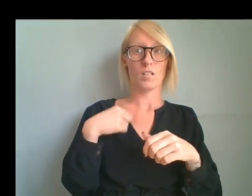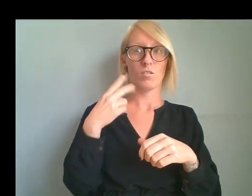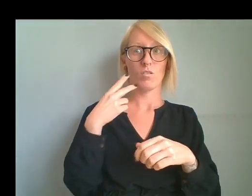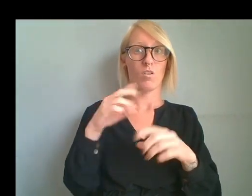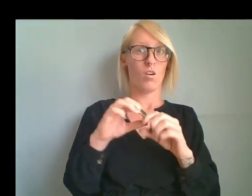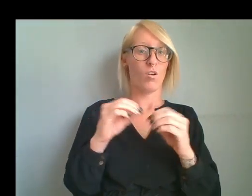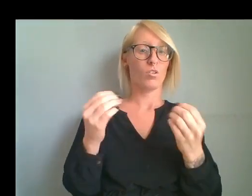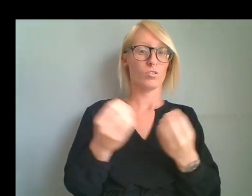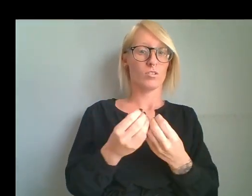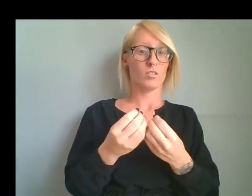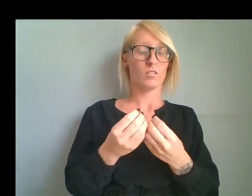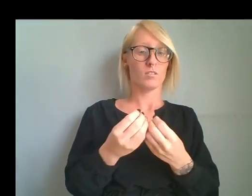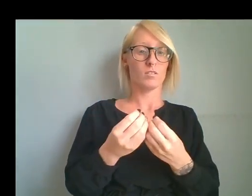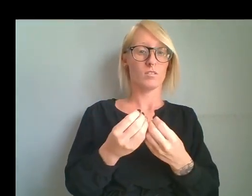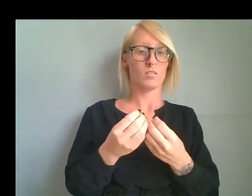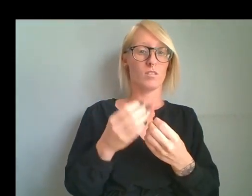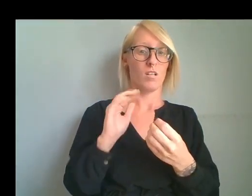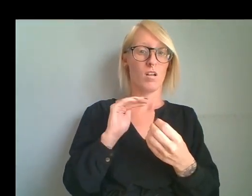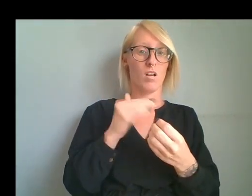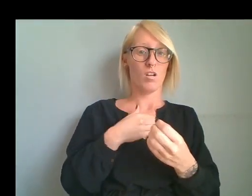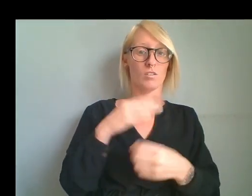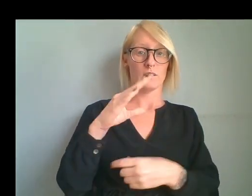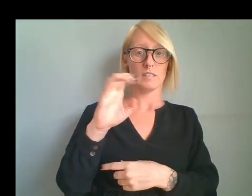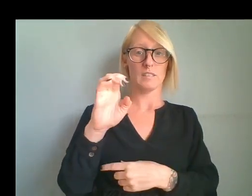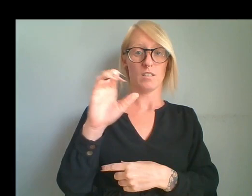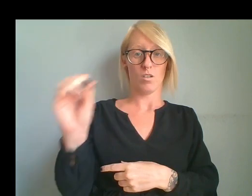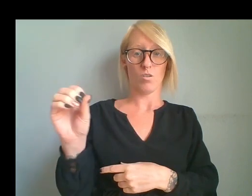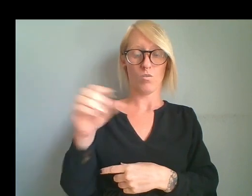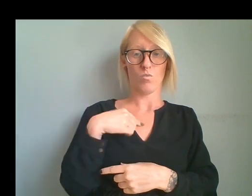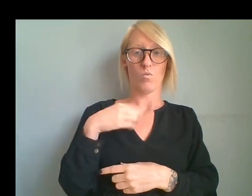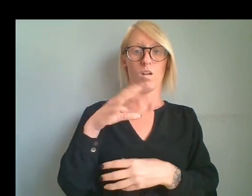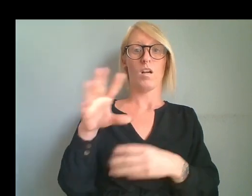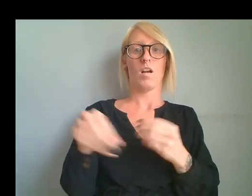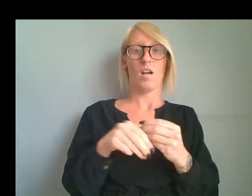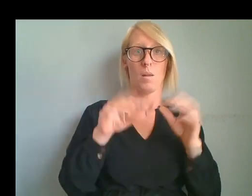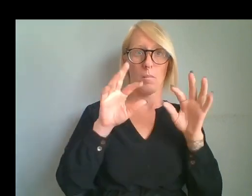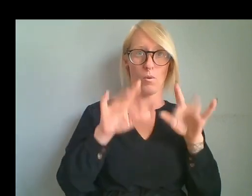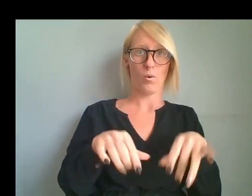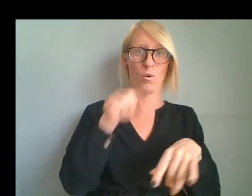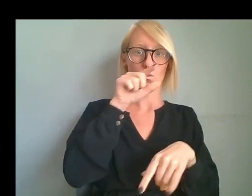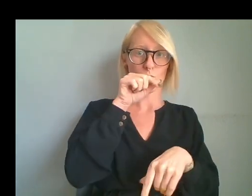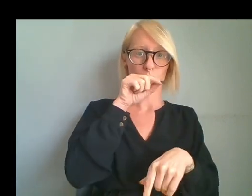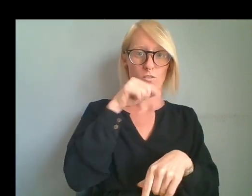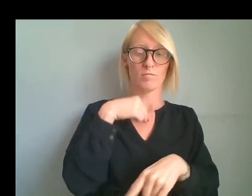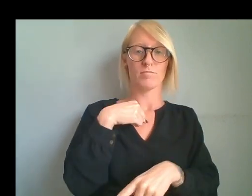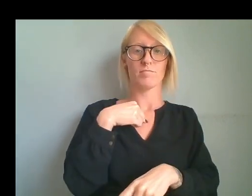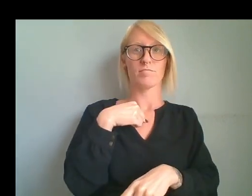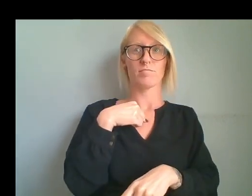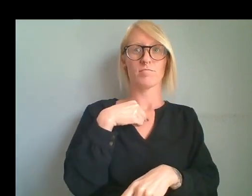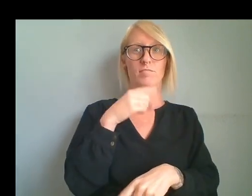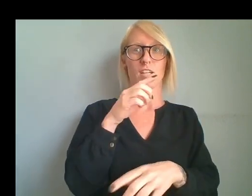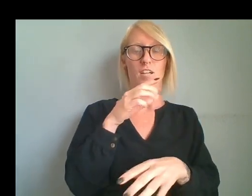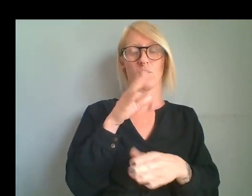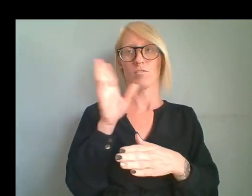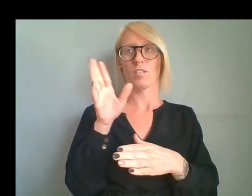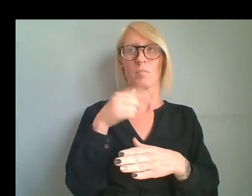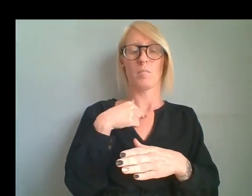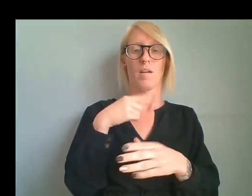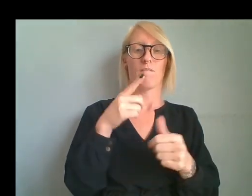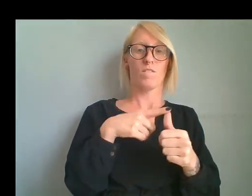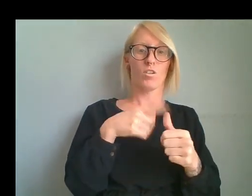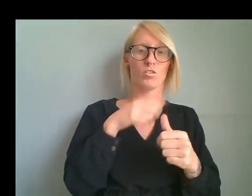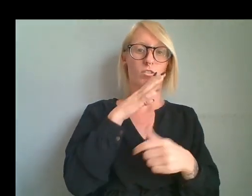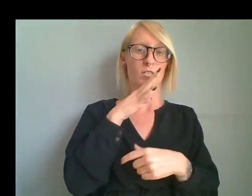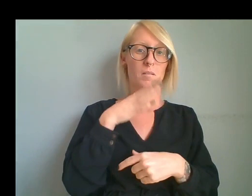CEO, does quite a bit on Twitter, which is kind of funny when I'm backing up, getting off track here, but when I first started talking to him about